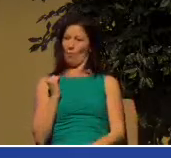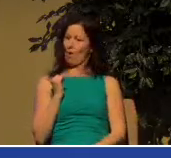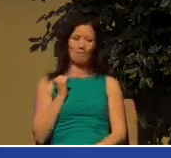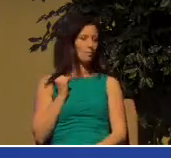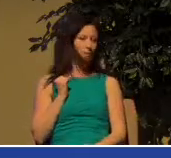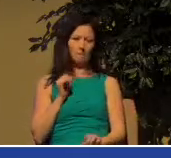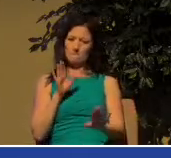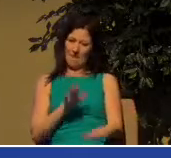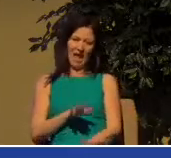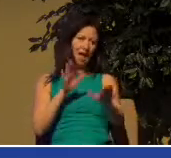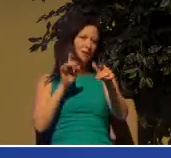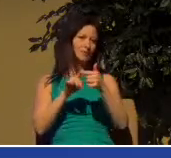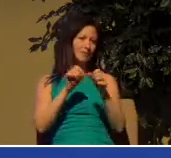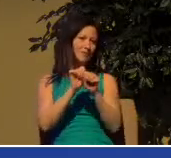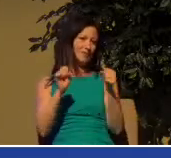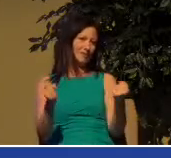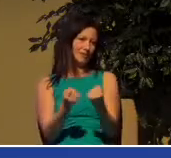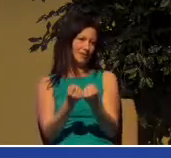of society.